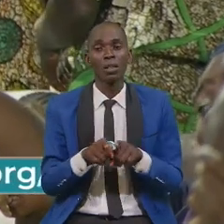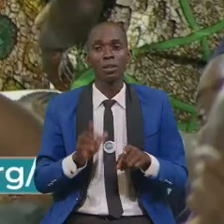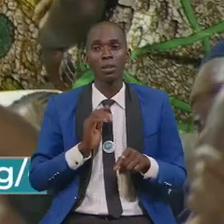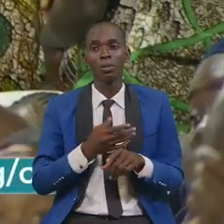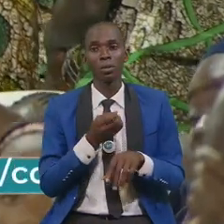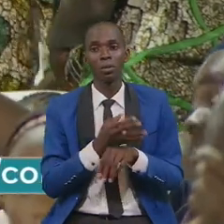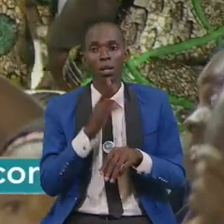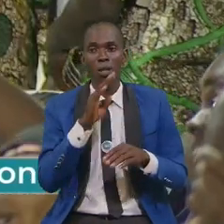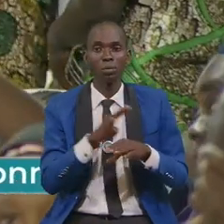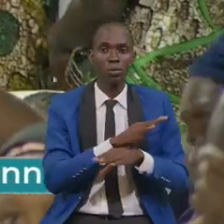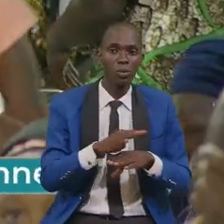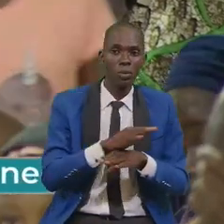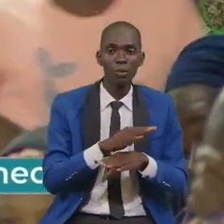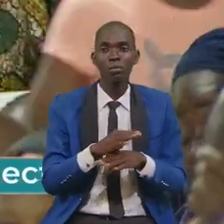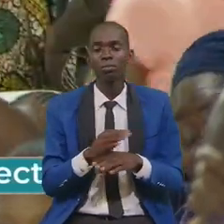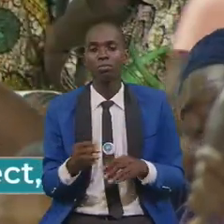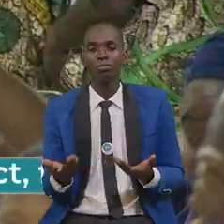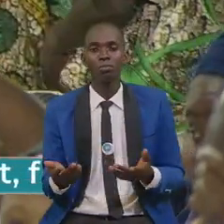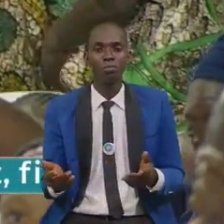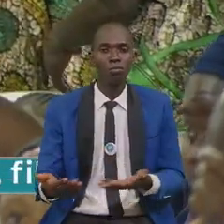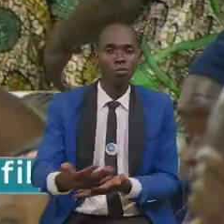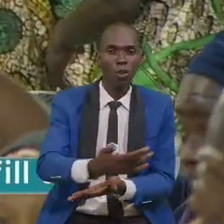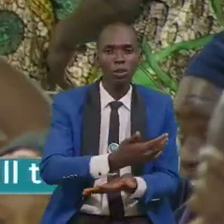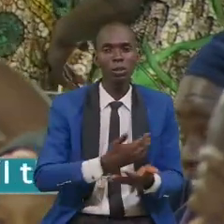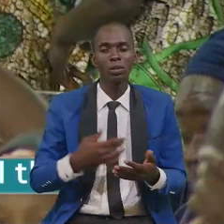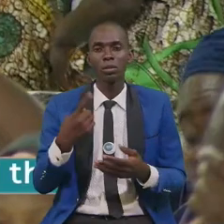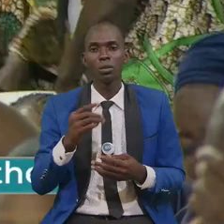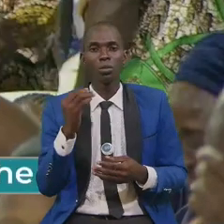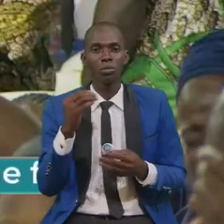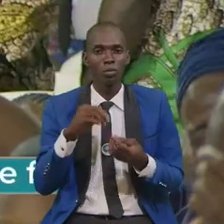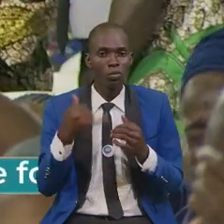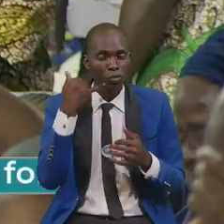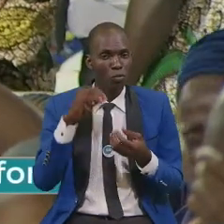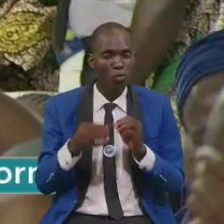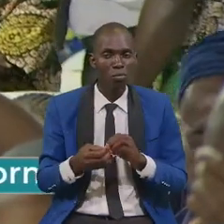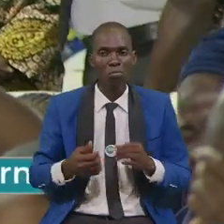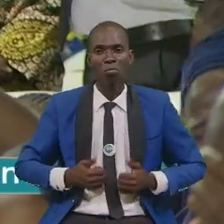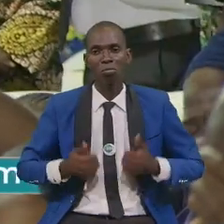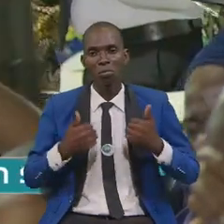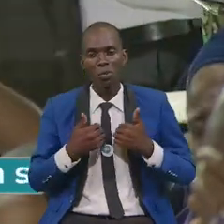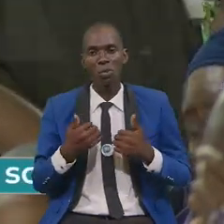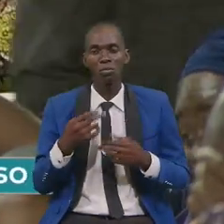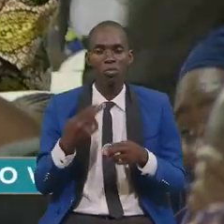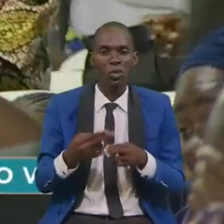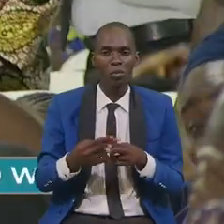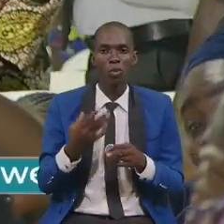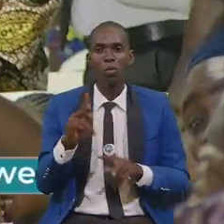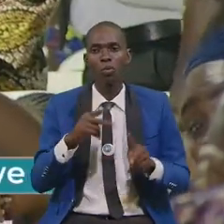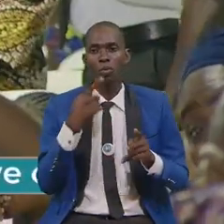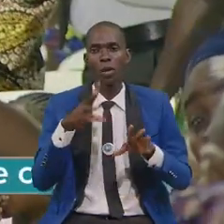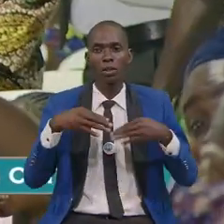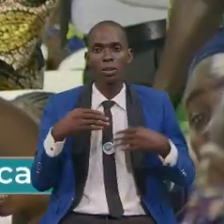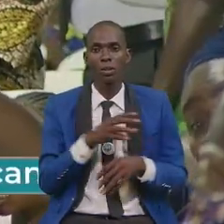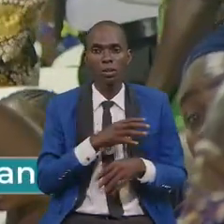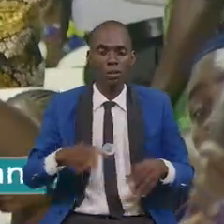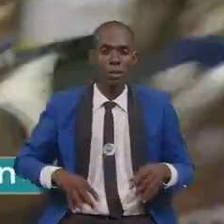collecting the records of those who have given their life to Christ. And please, our counselors, once you are done with